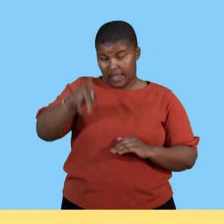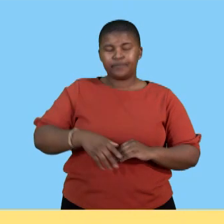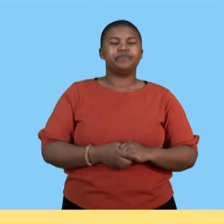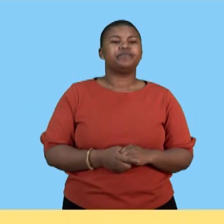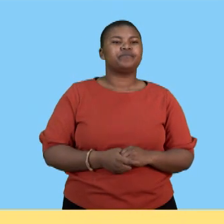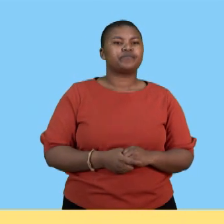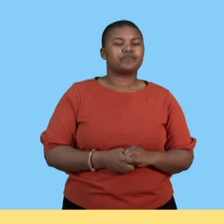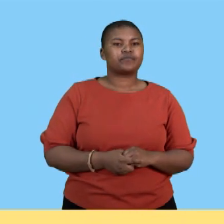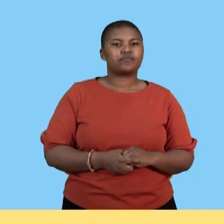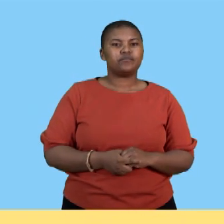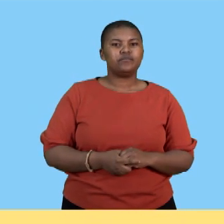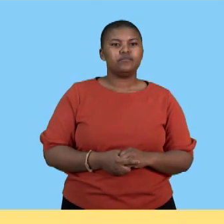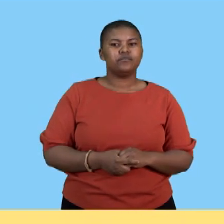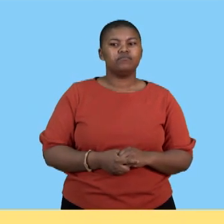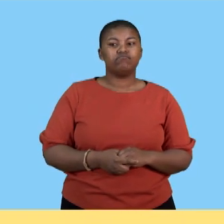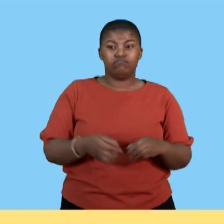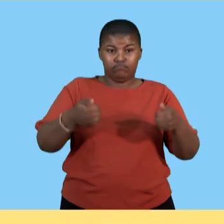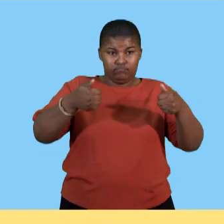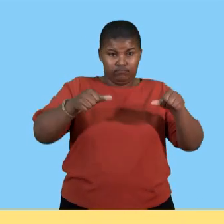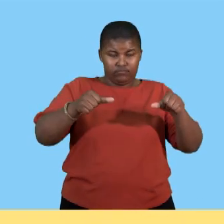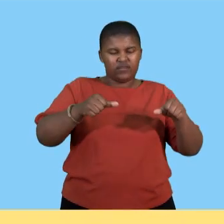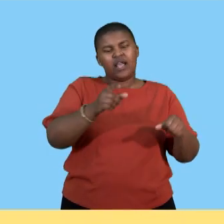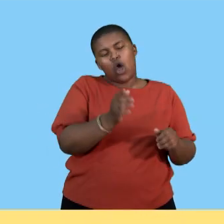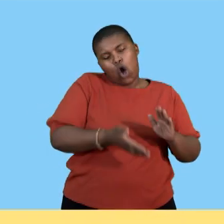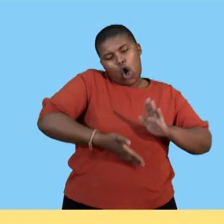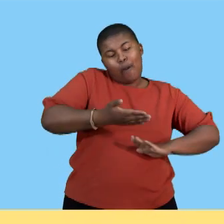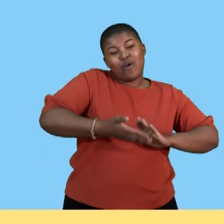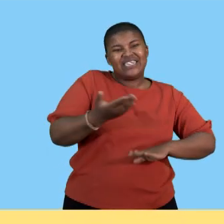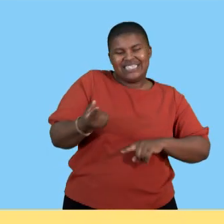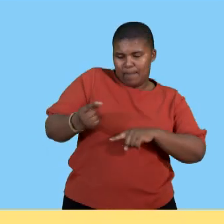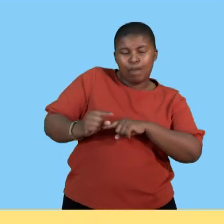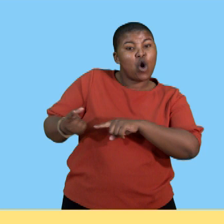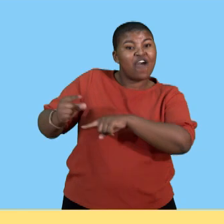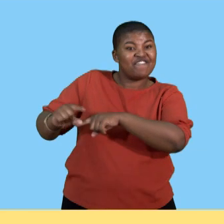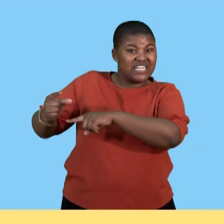Okay, so just below my operating profit,